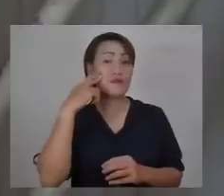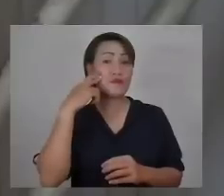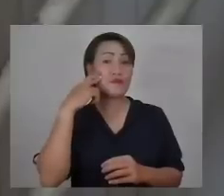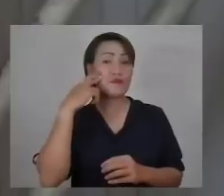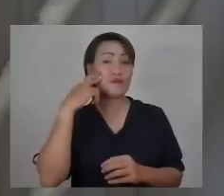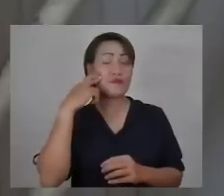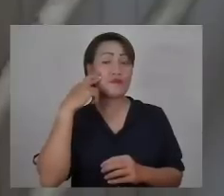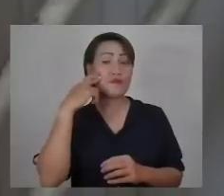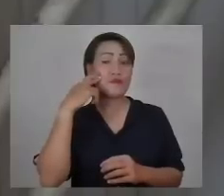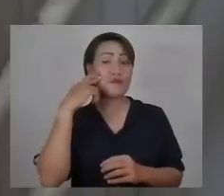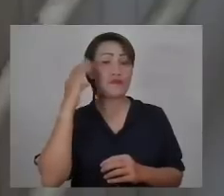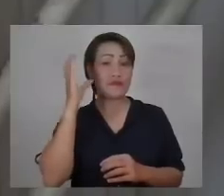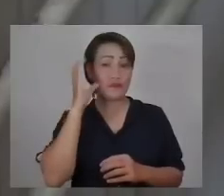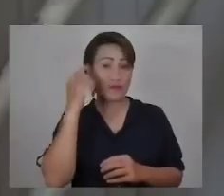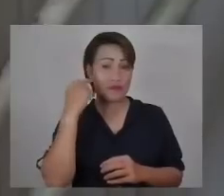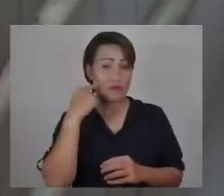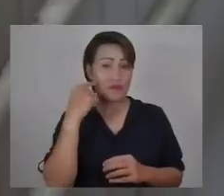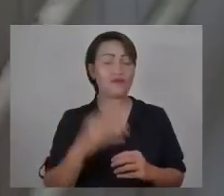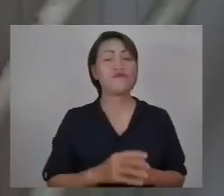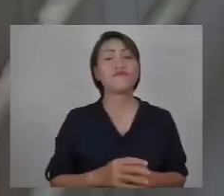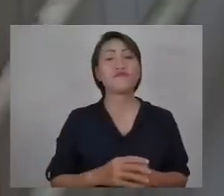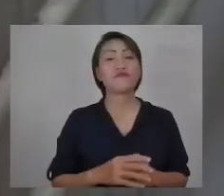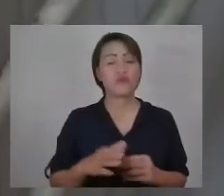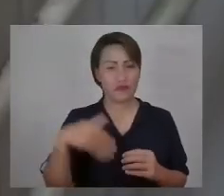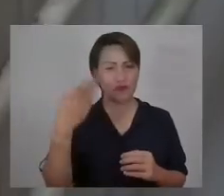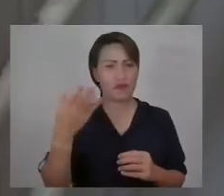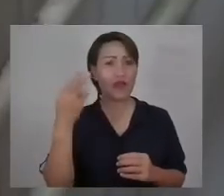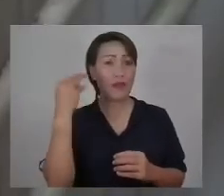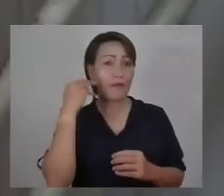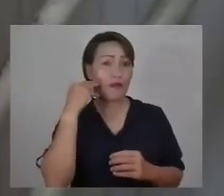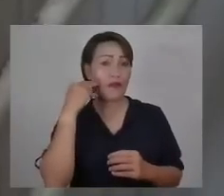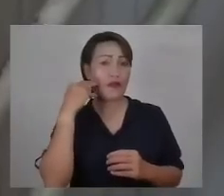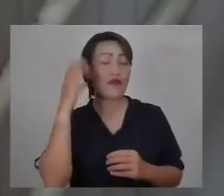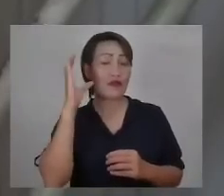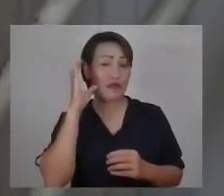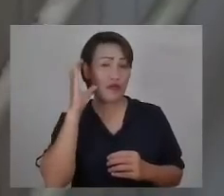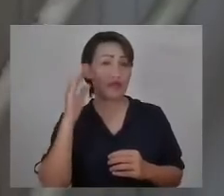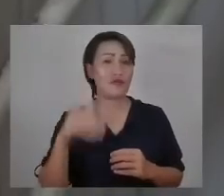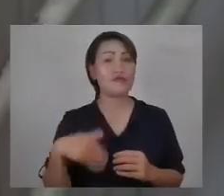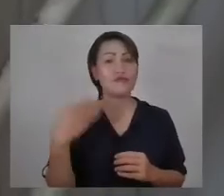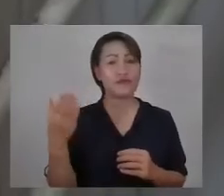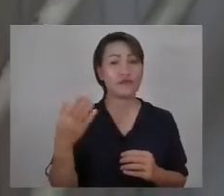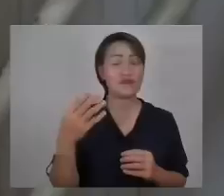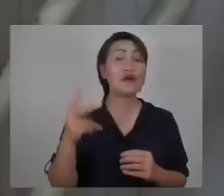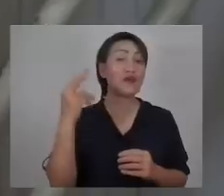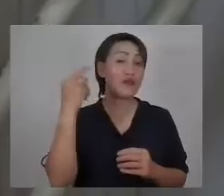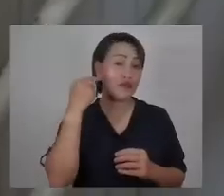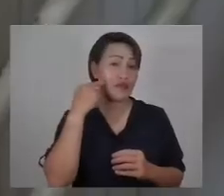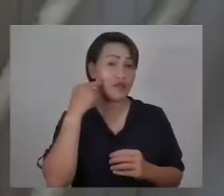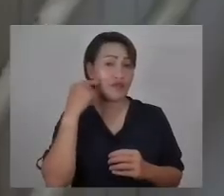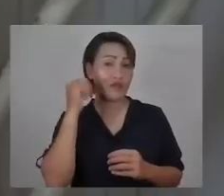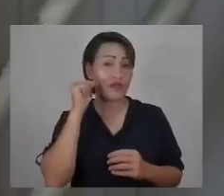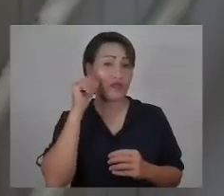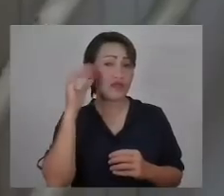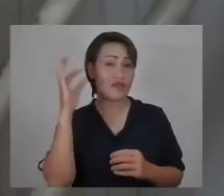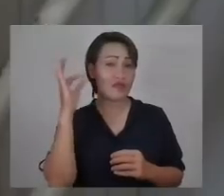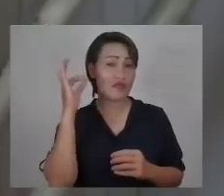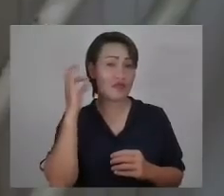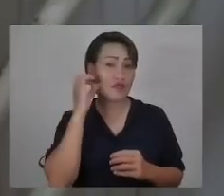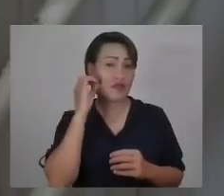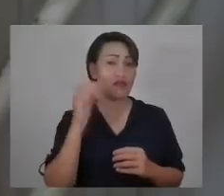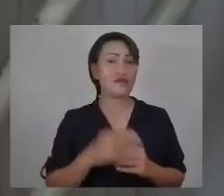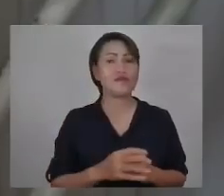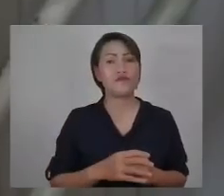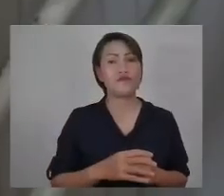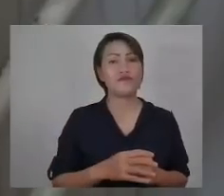Cesca Gloria, Mayrel Angela Calas, and Nadine Antoinette Obafal of Davao City National